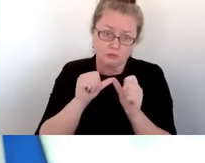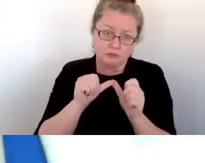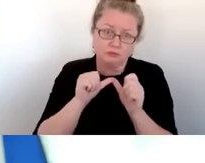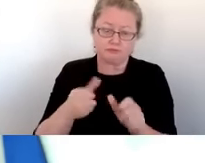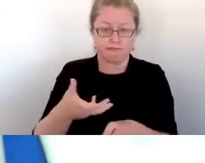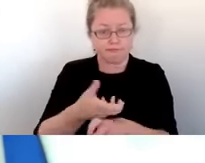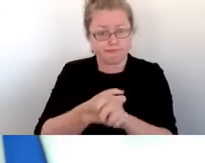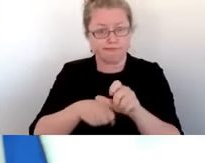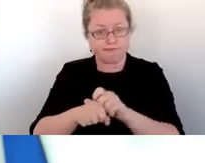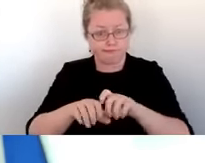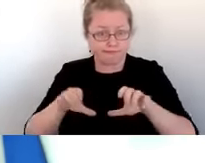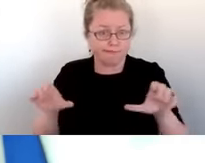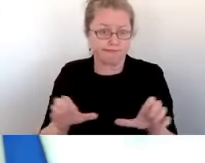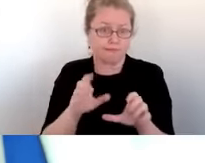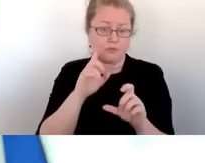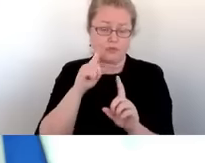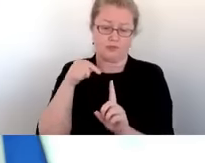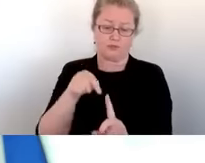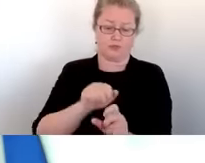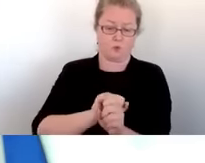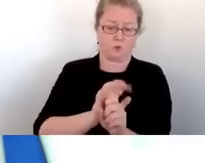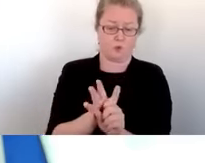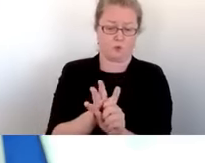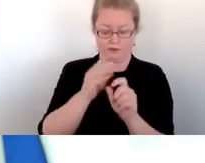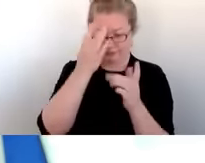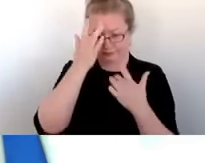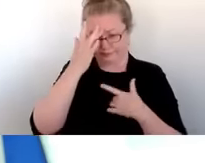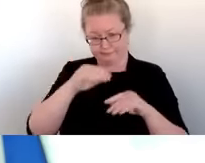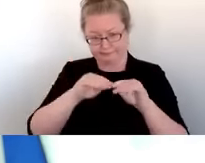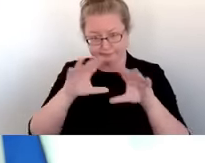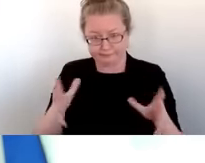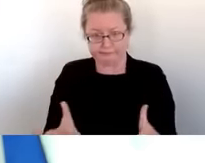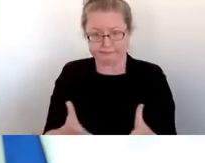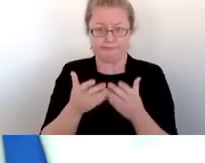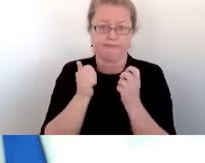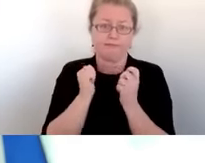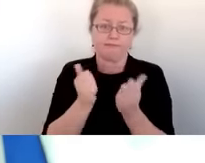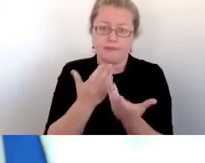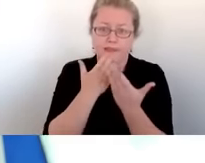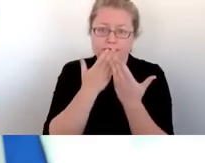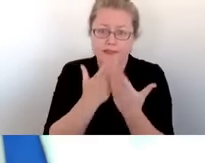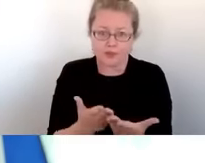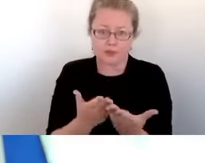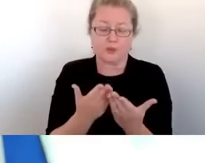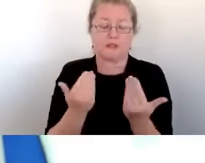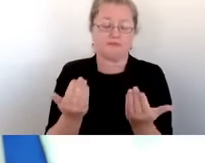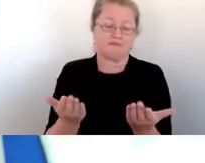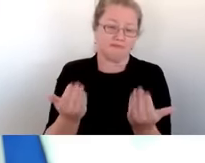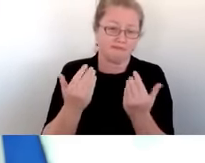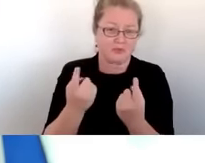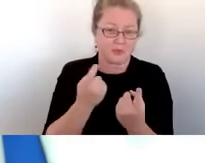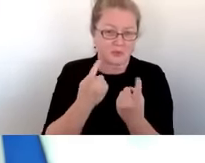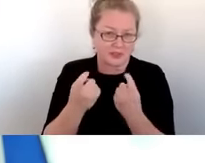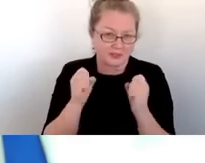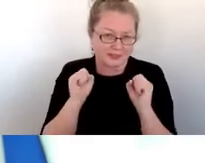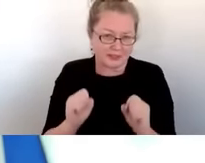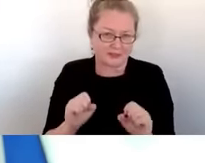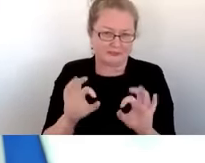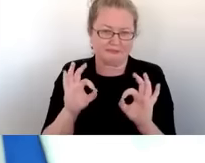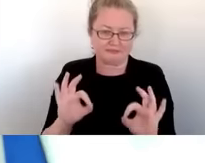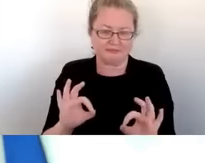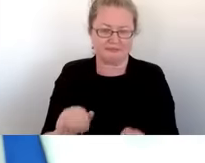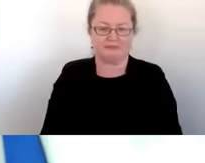as we deal with the ongoing COVID-19 pandemic. And with that, we're happy to take your questions. Thank you. As